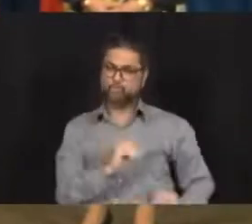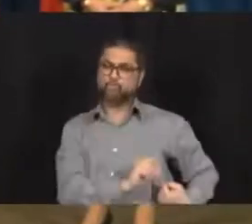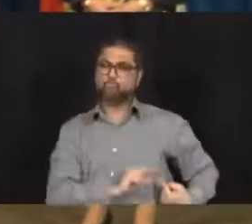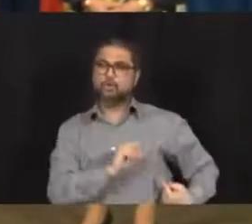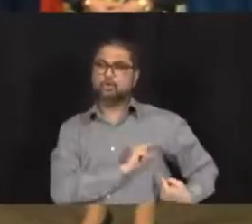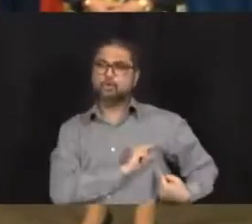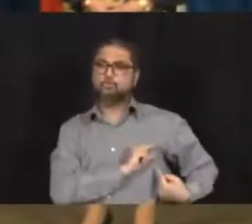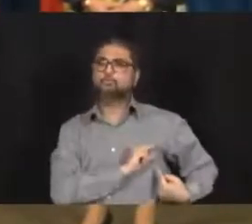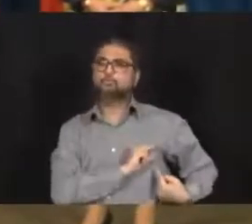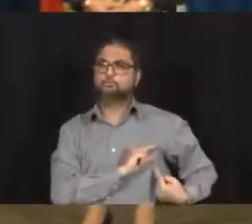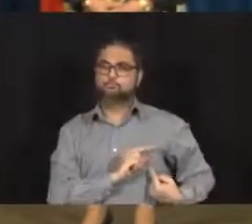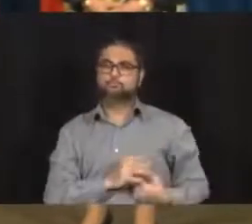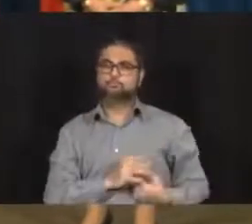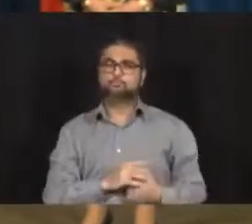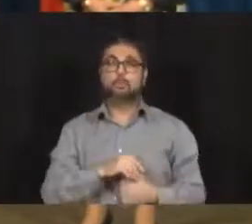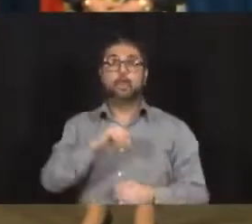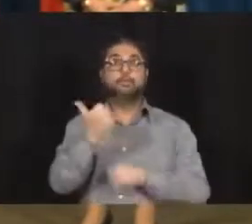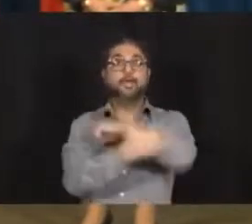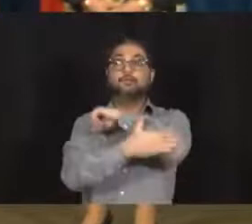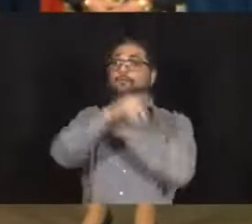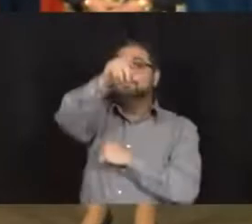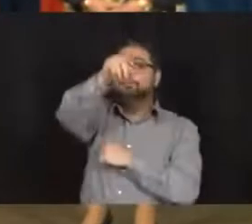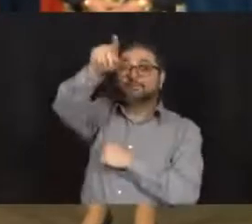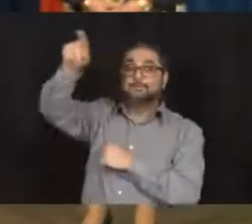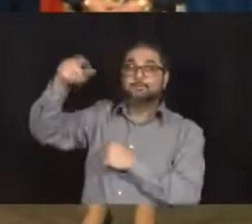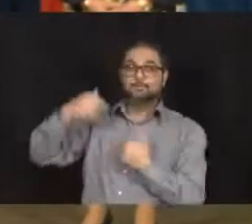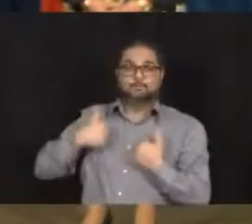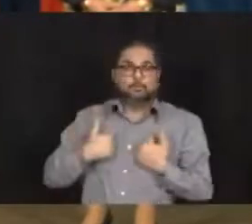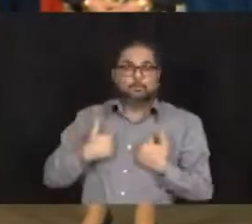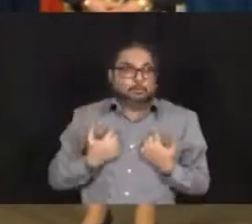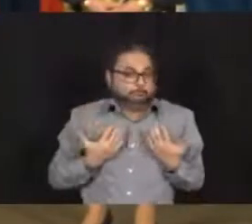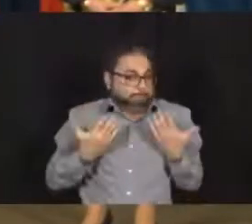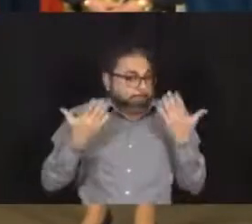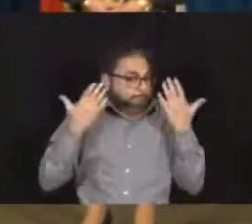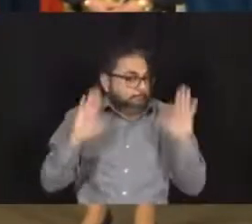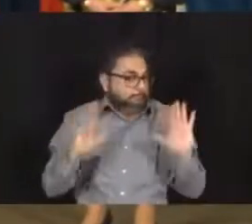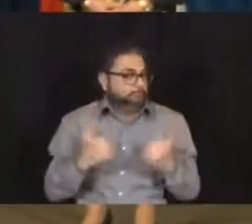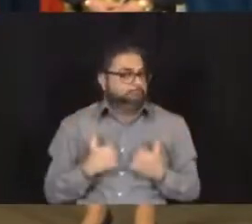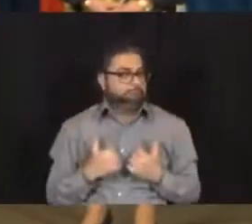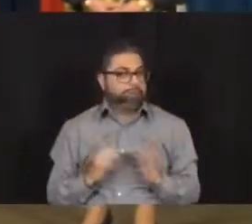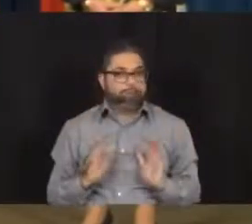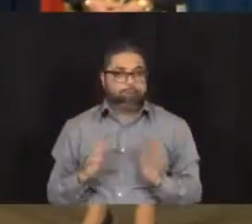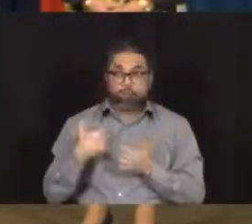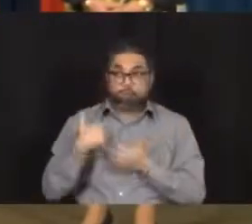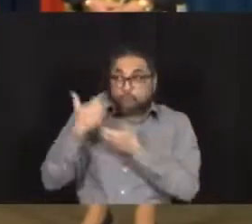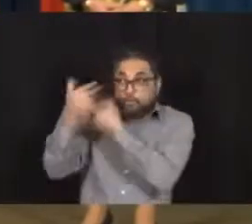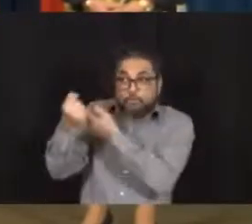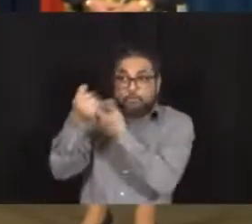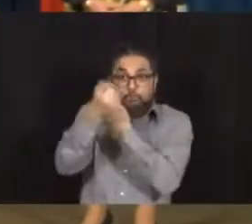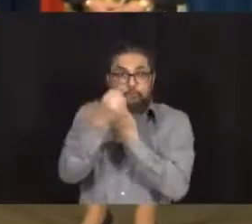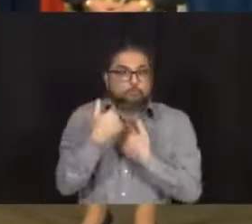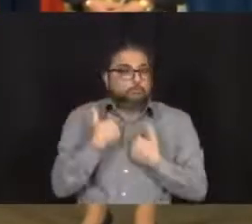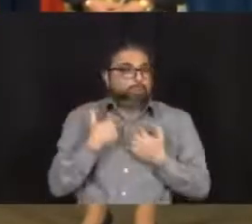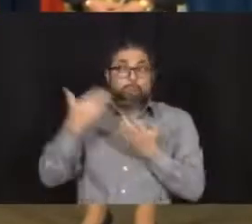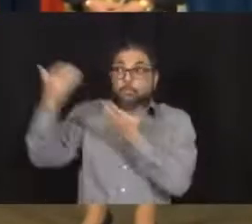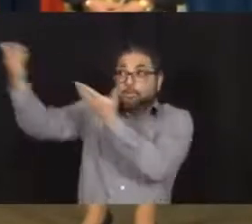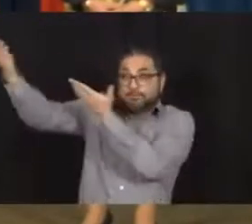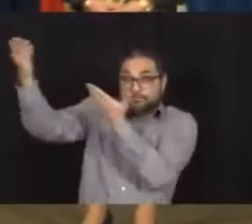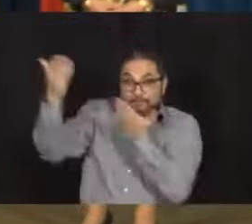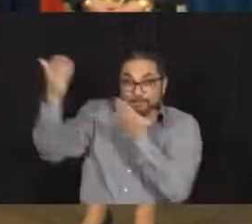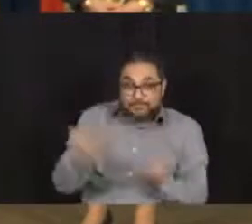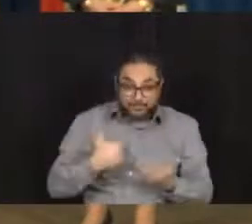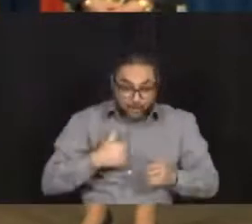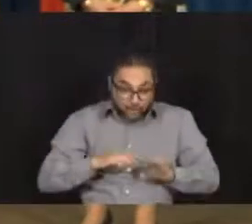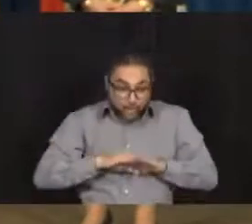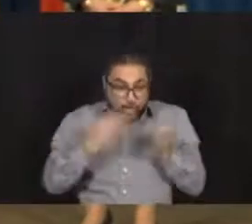relying on countries from around the world, you don't know what you're going to get until they land, and then you start opening up the